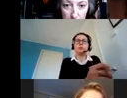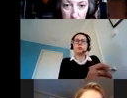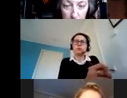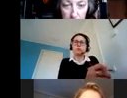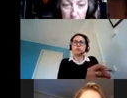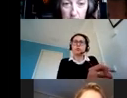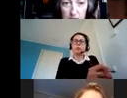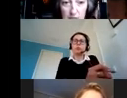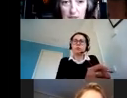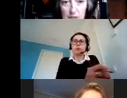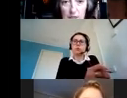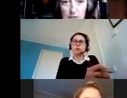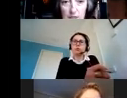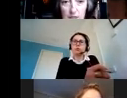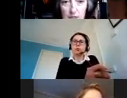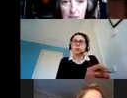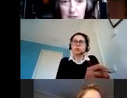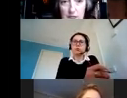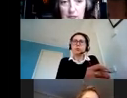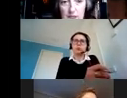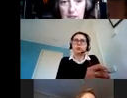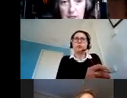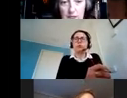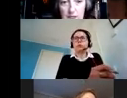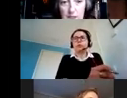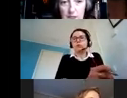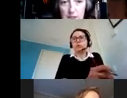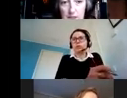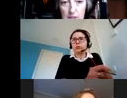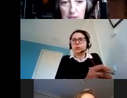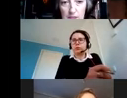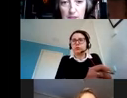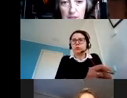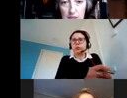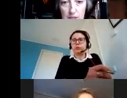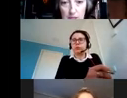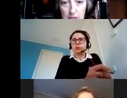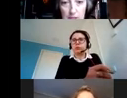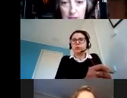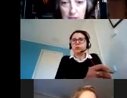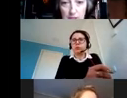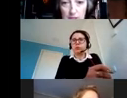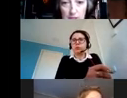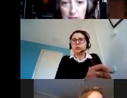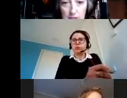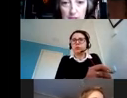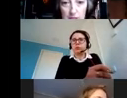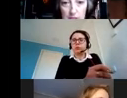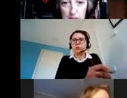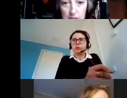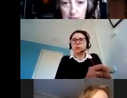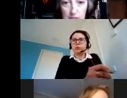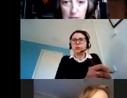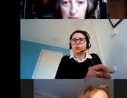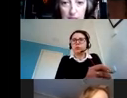as you know, national human rights institutions are institutions which are established by law or under